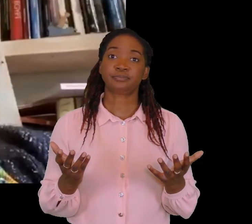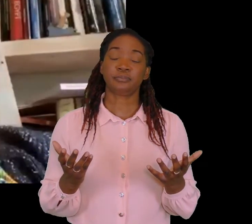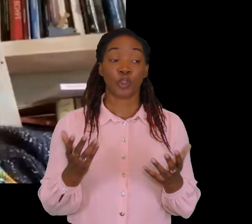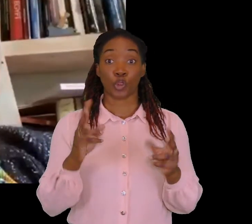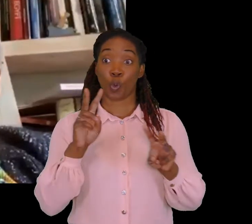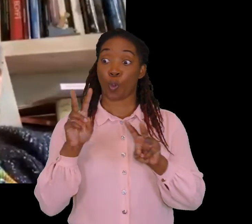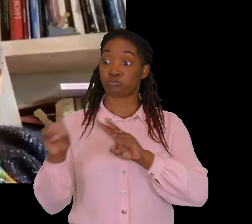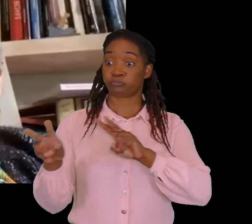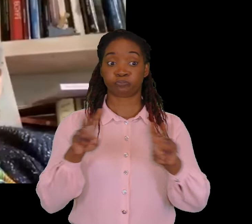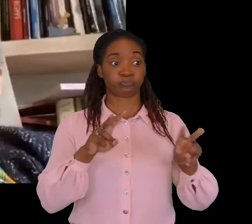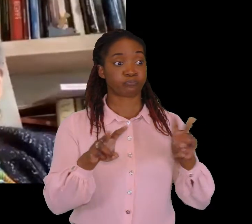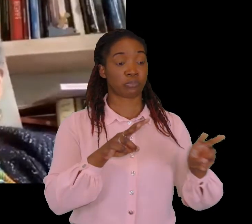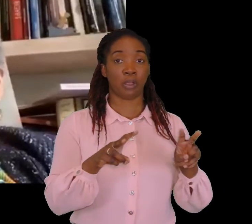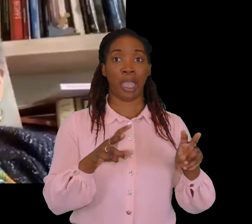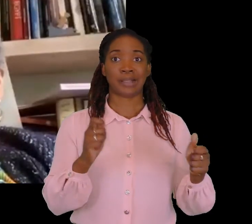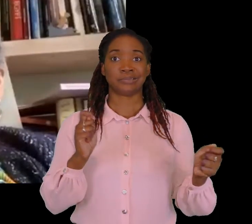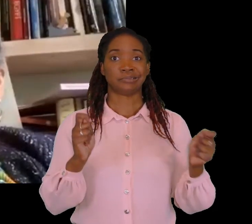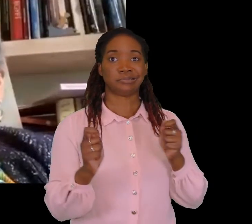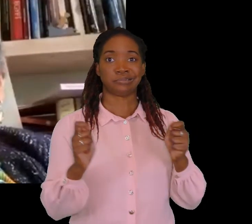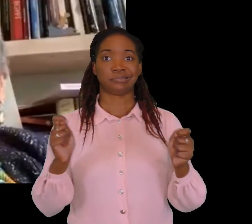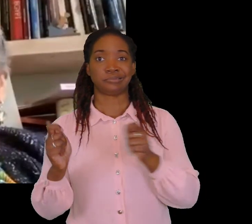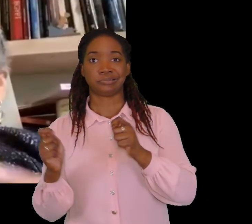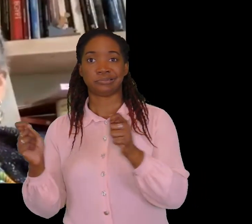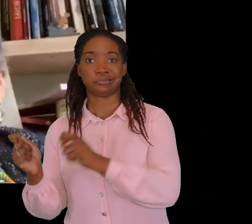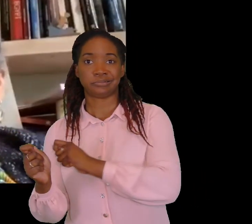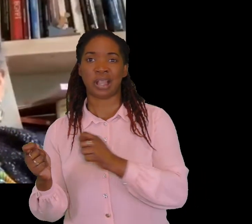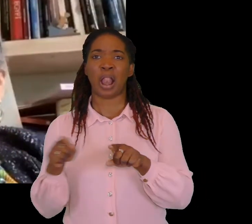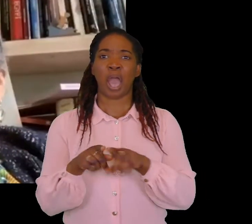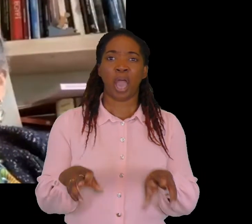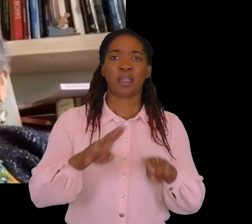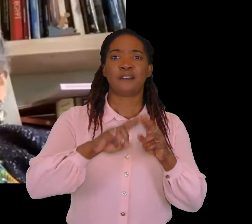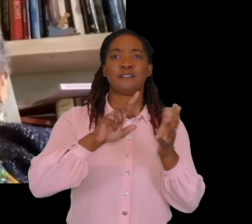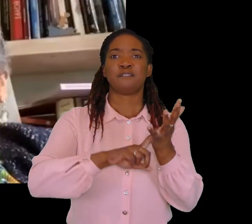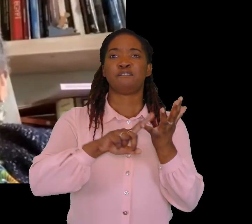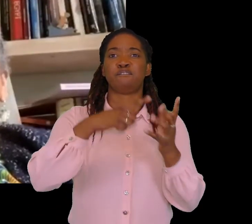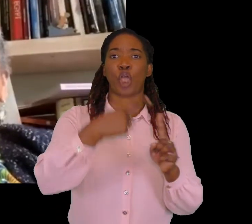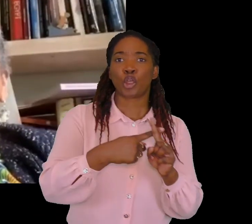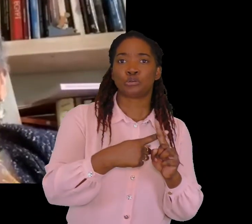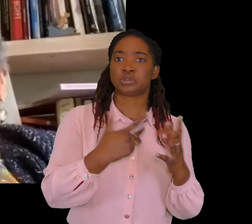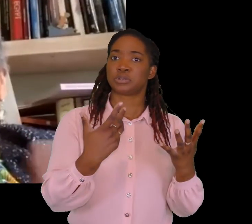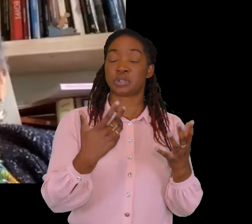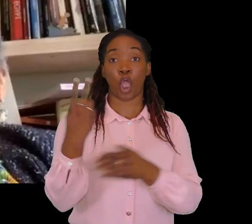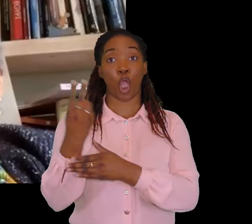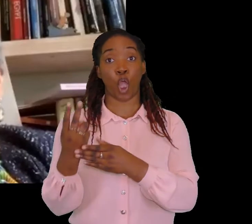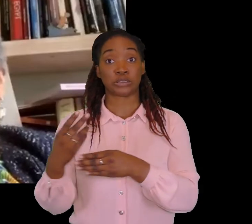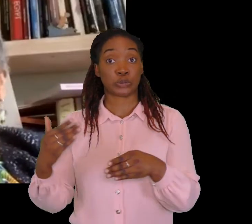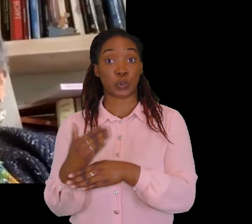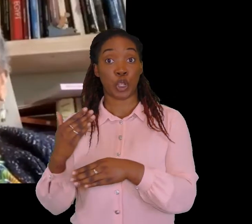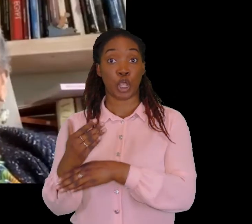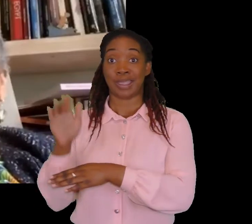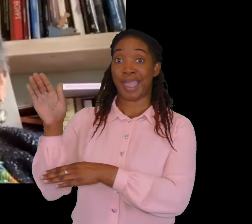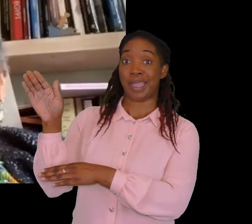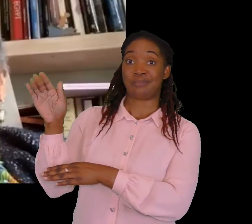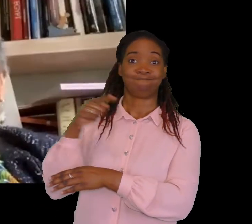looking at transgression, so things like fluxus and things that artists don't work outside